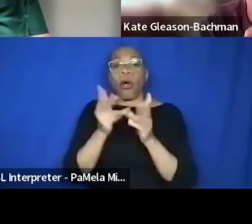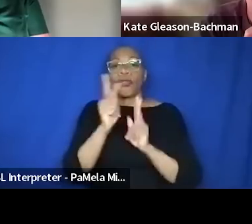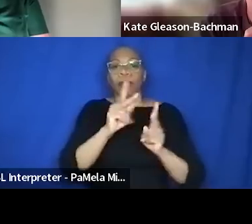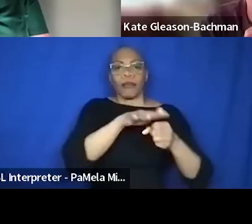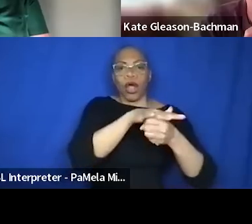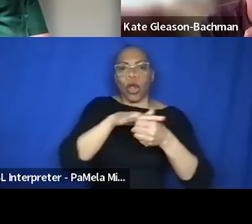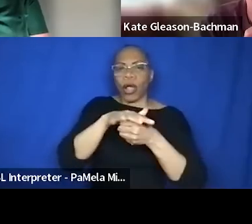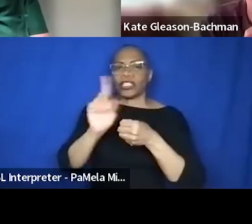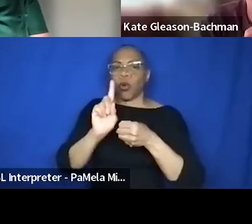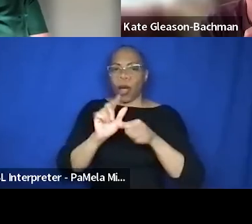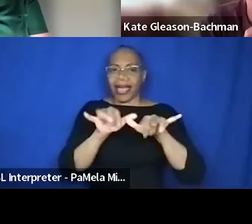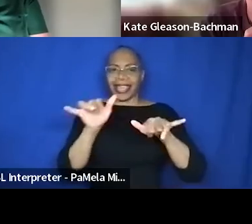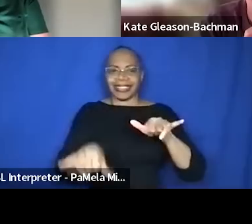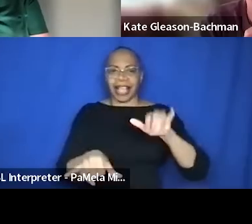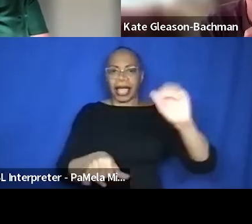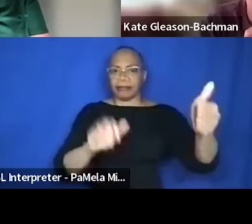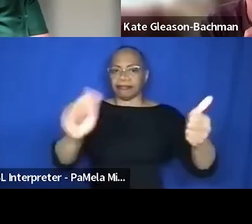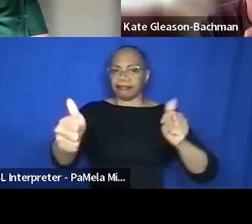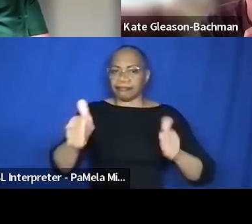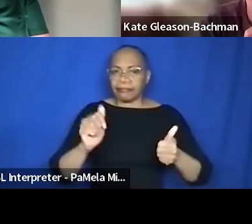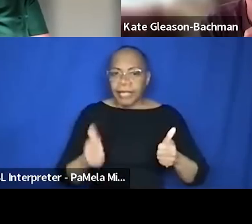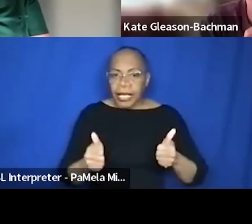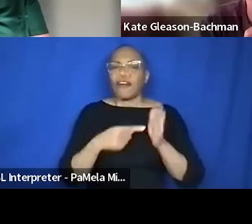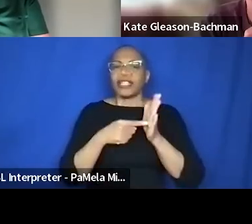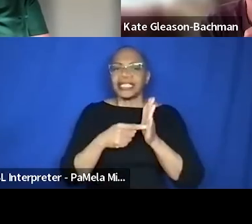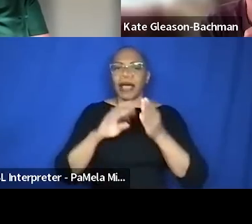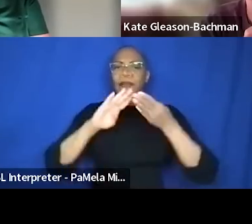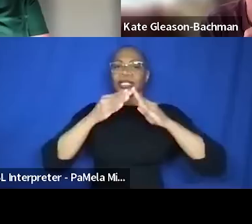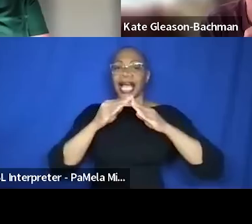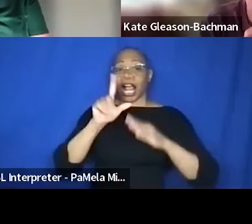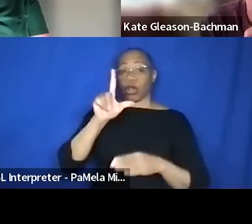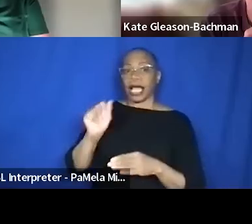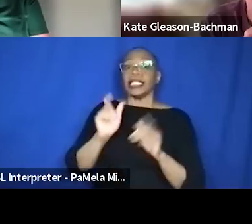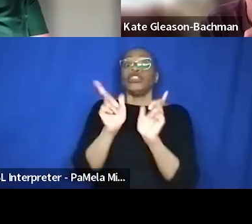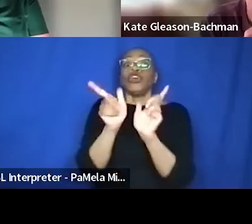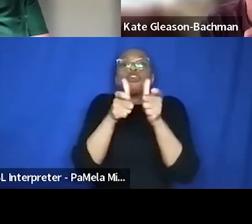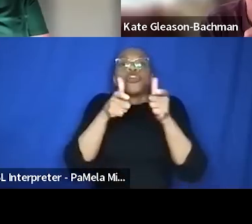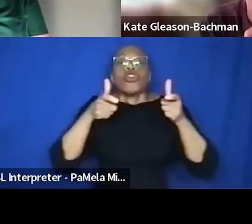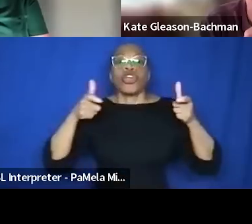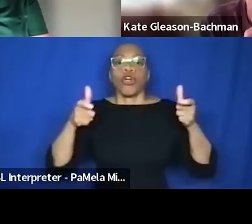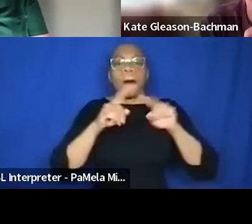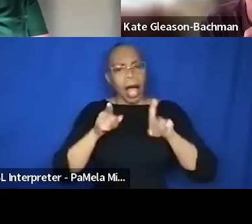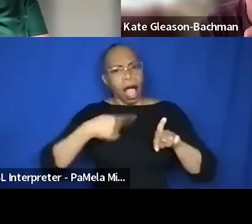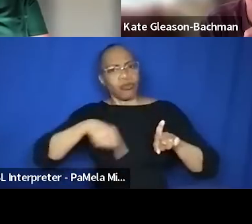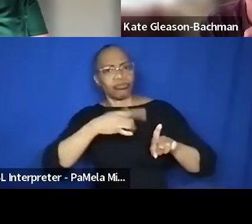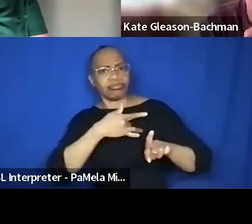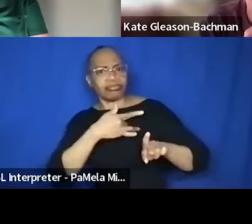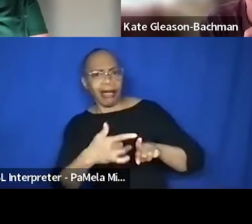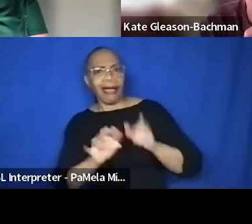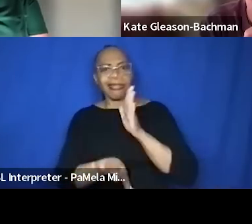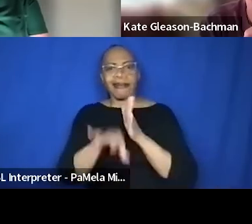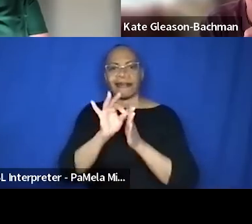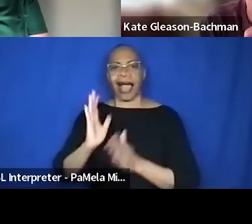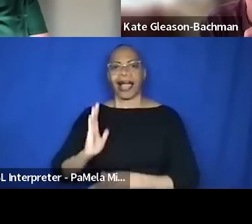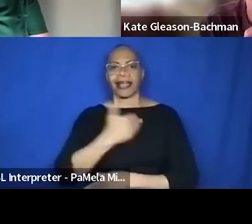they stay. So believe it or not, in a town like Los Angeles, it's huge. But we tend to find our patients a lot of the